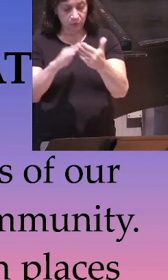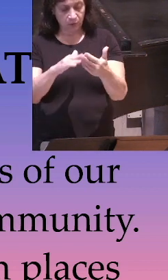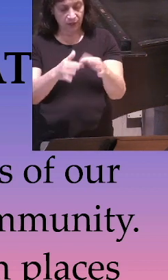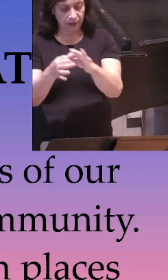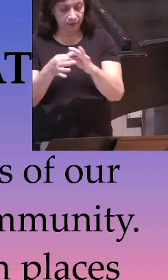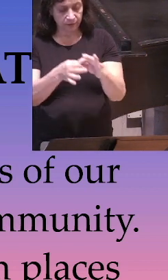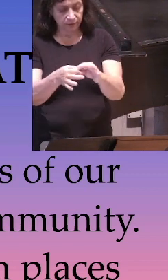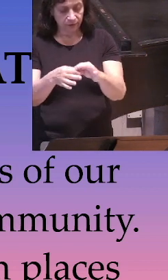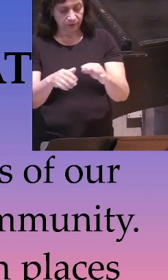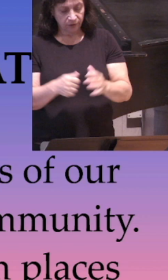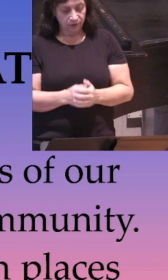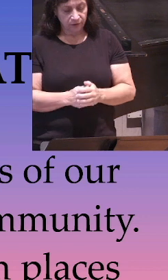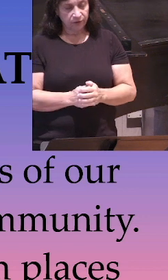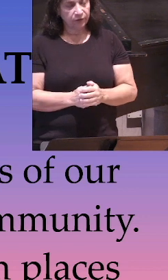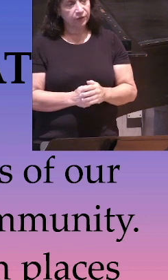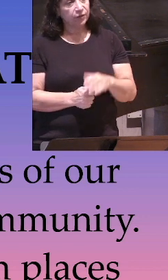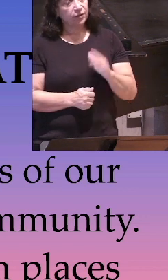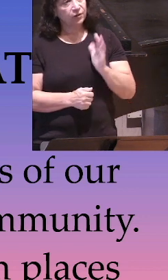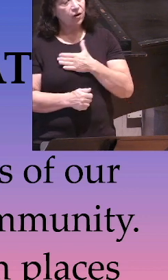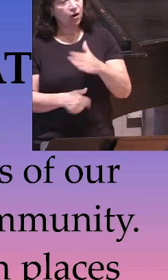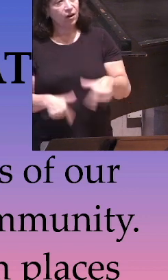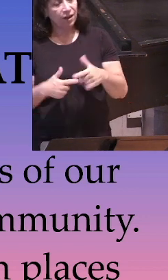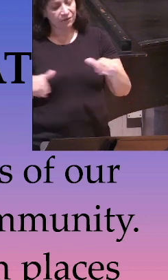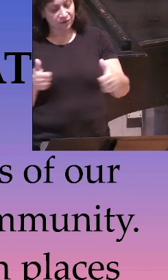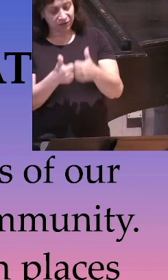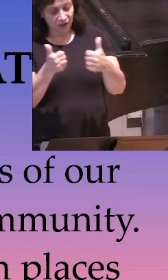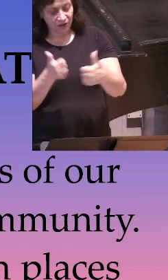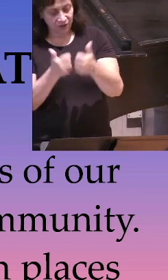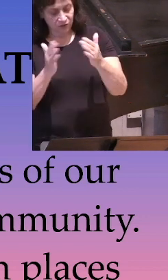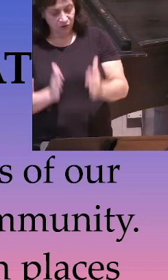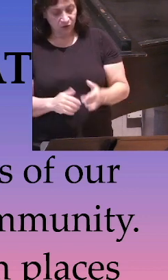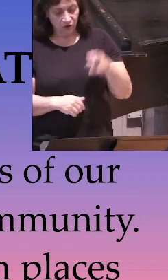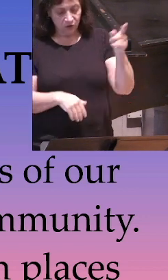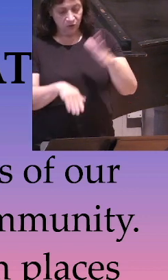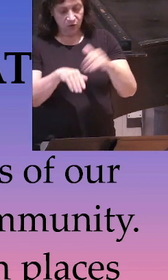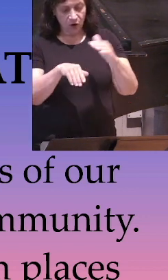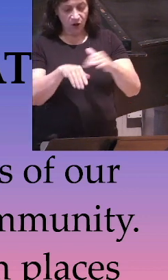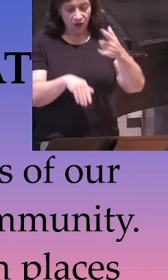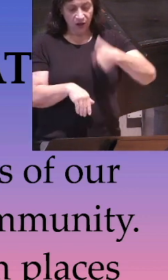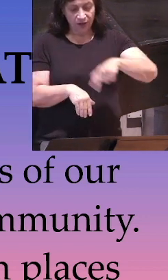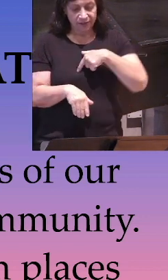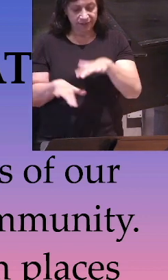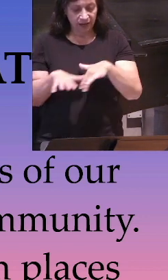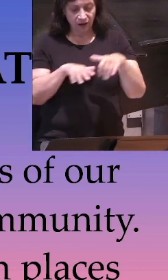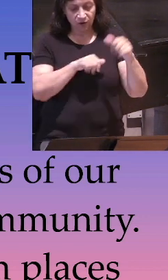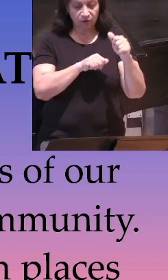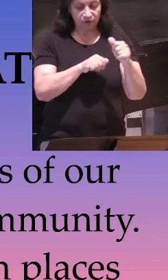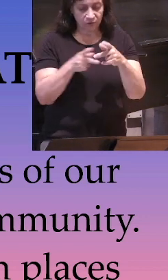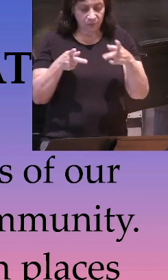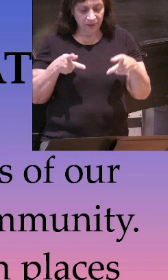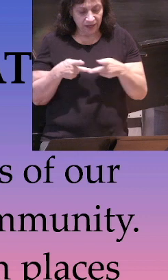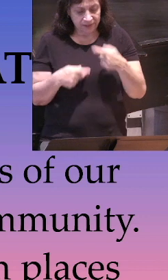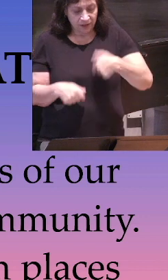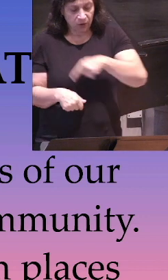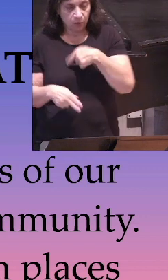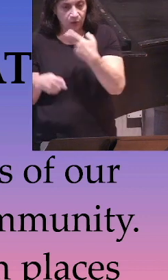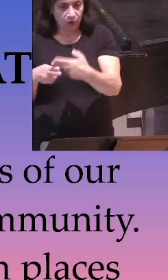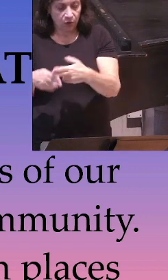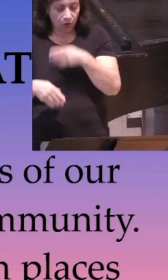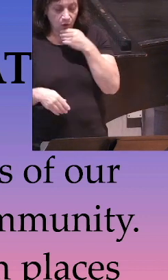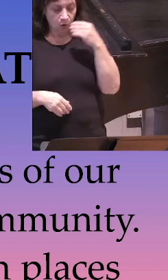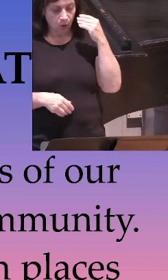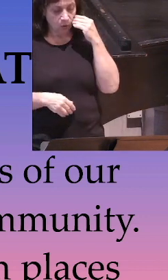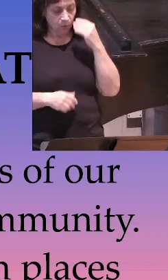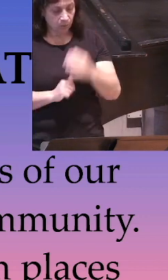and community. Challenger of our lives, you call us from places we call